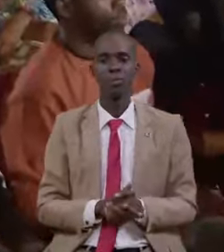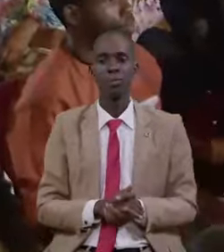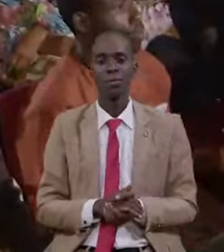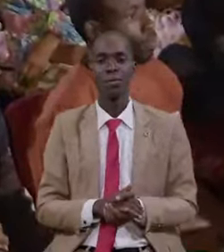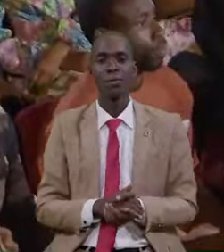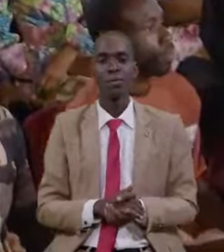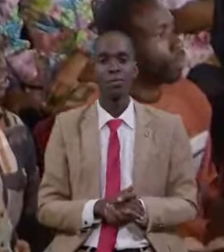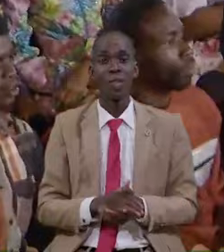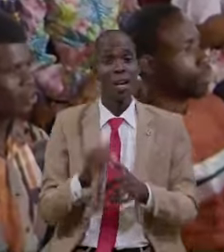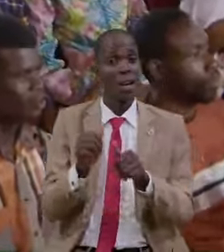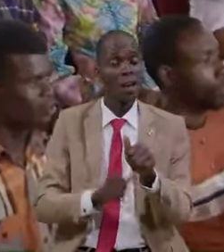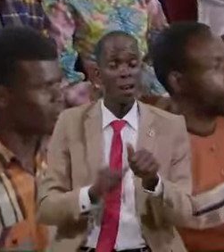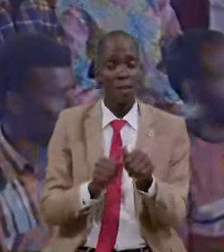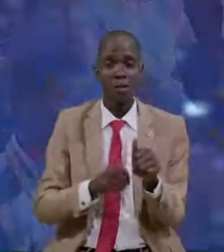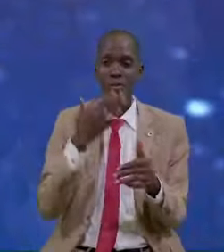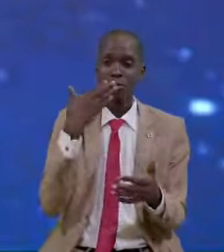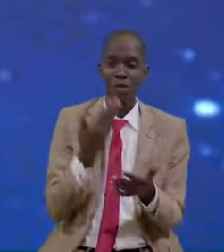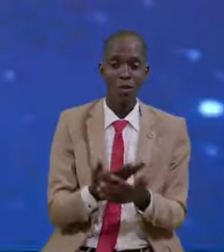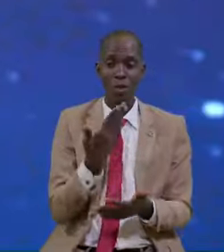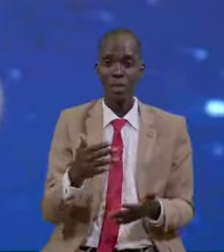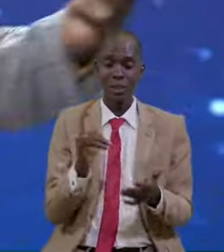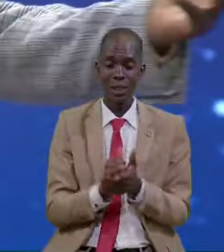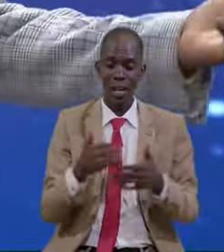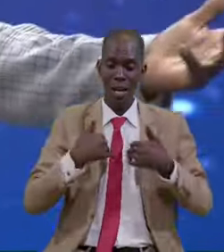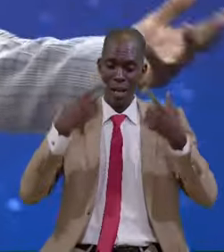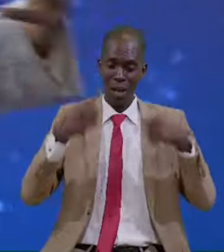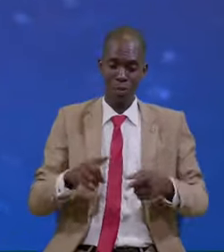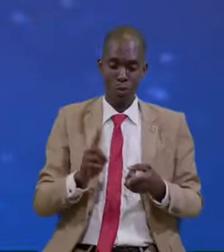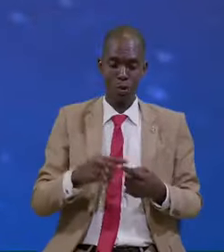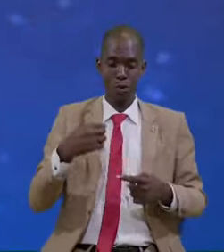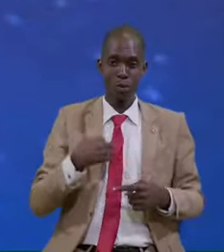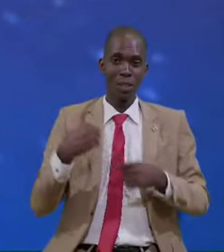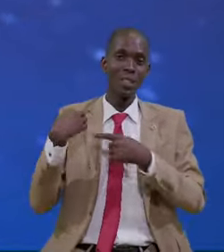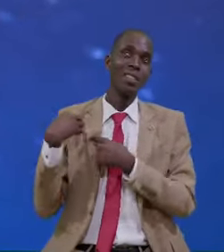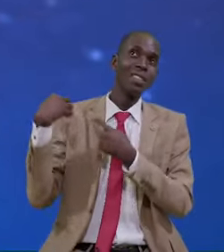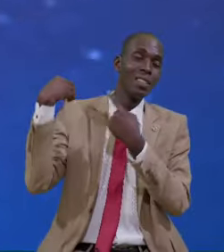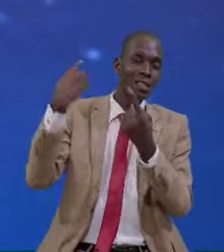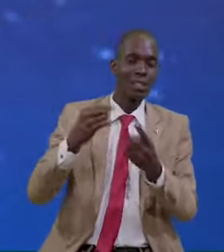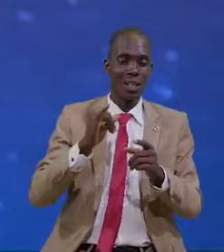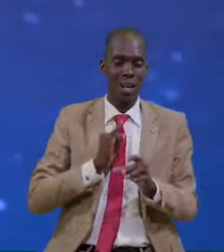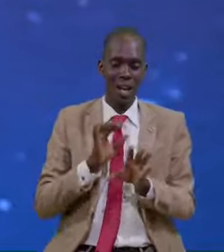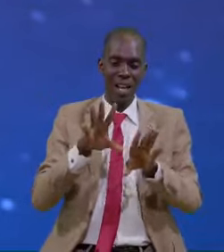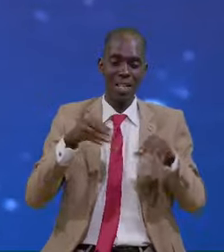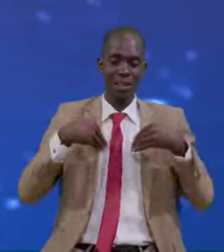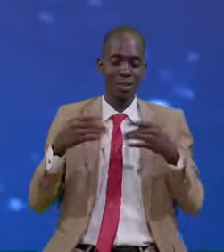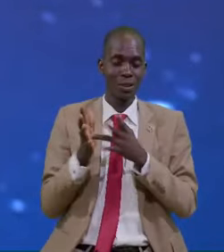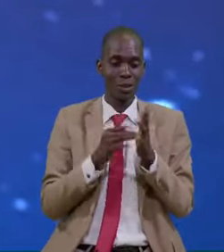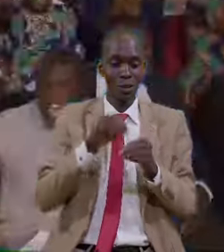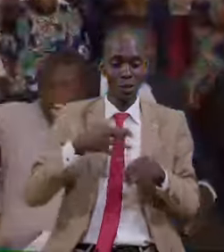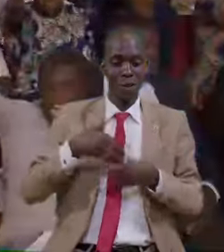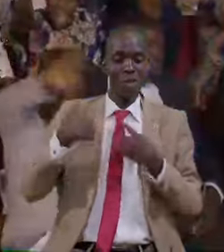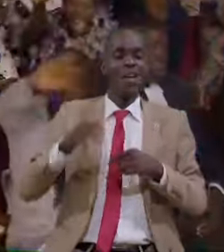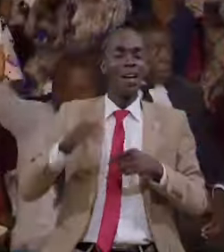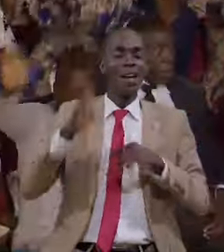Every good thing that has happened to me since I had Jesus in my heart will happen to